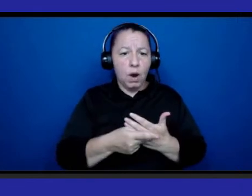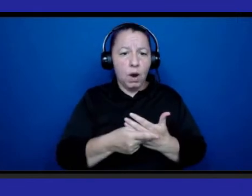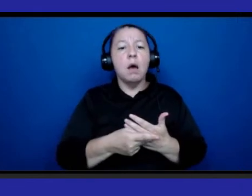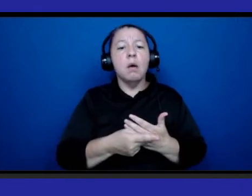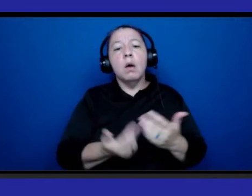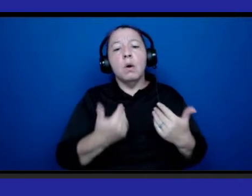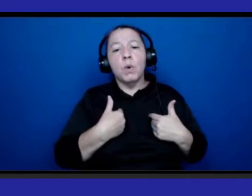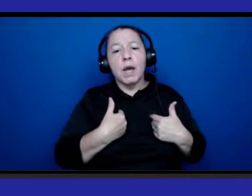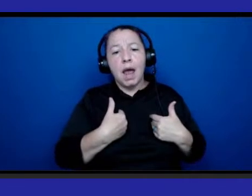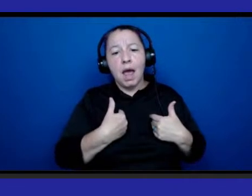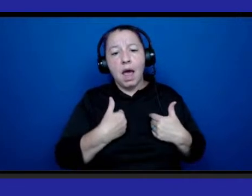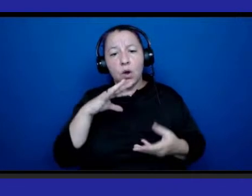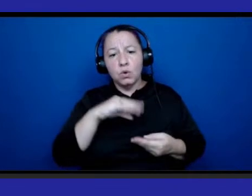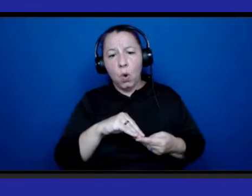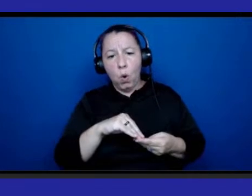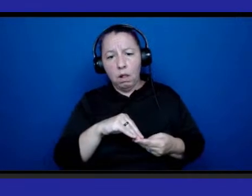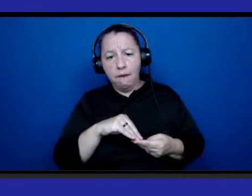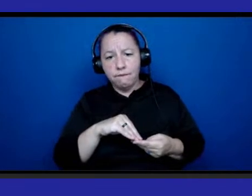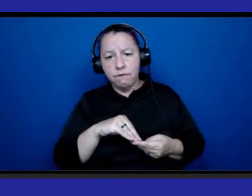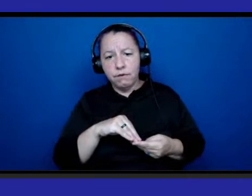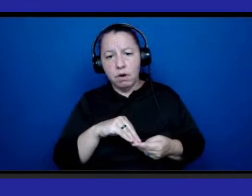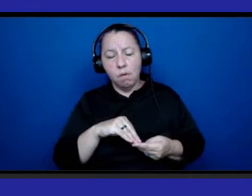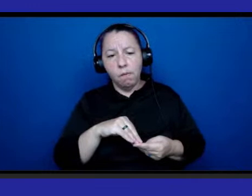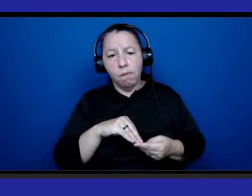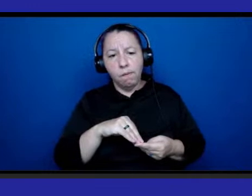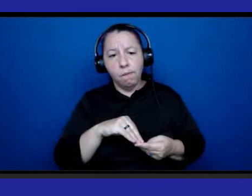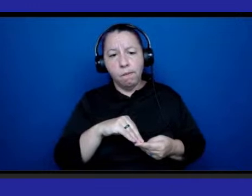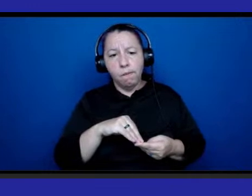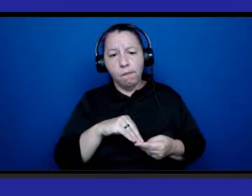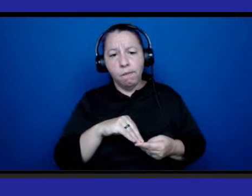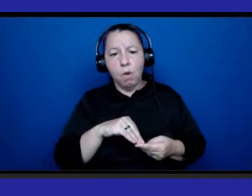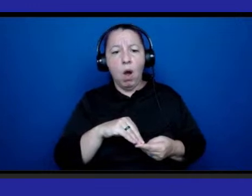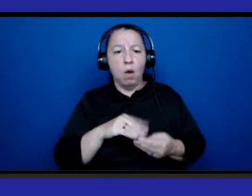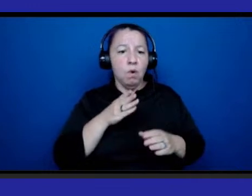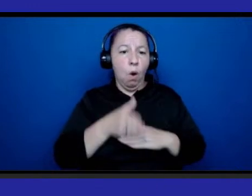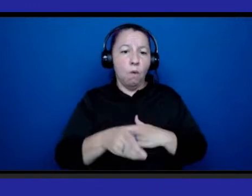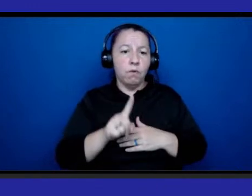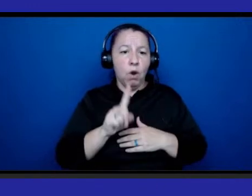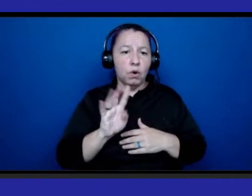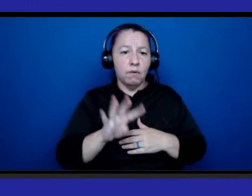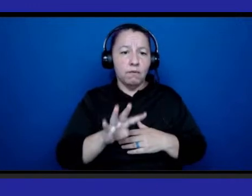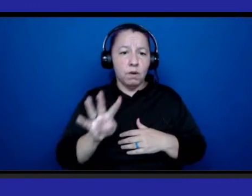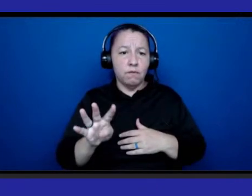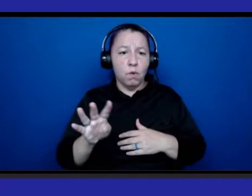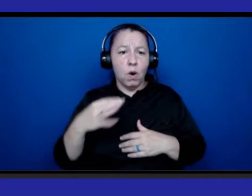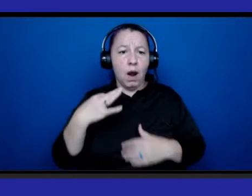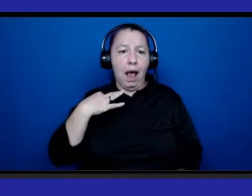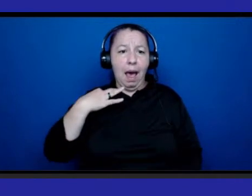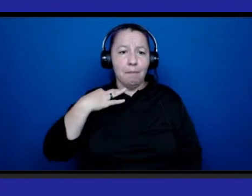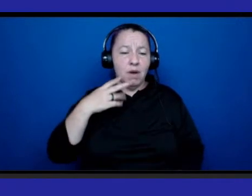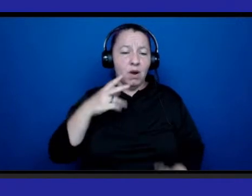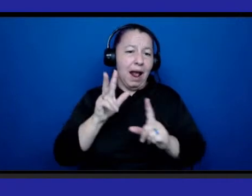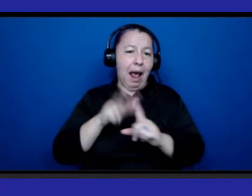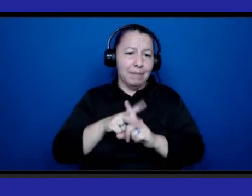a total of in excess of 144 applications. And the